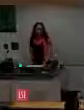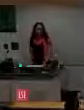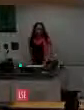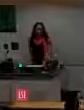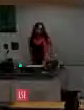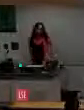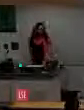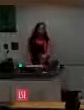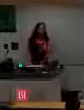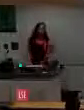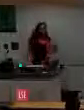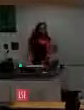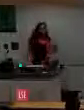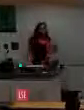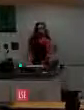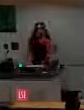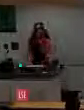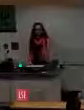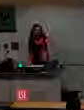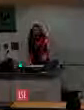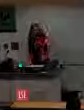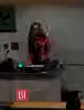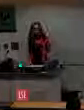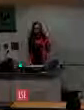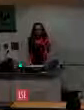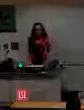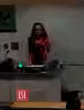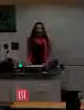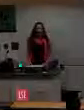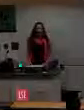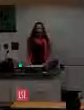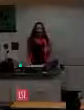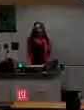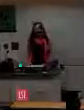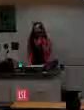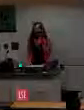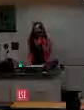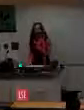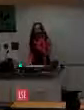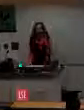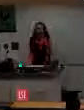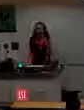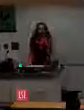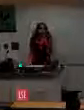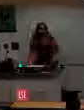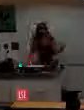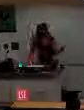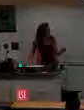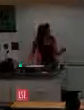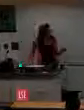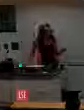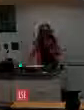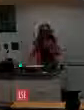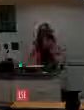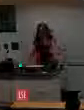conflicts that are going on right now, is that the people who are interviewed, the people who are big on social media, for example, who get to show their view of what's going on, tend